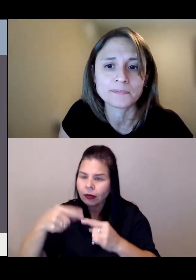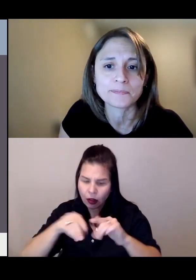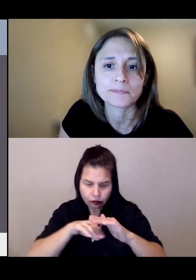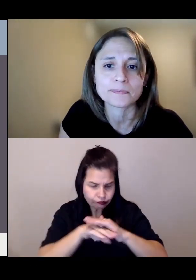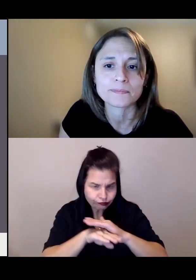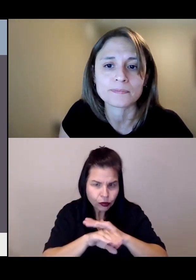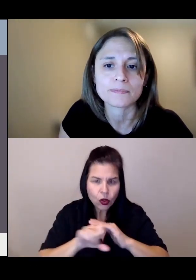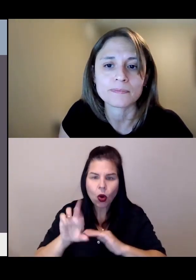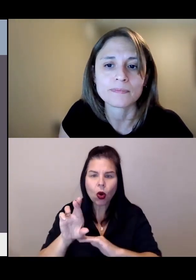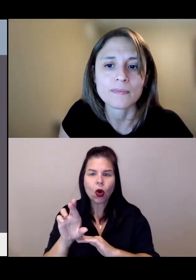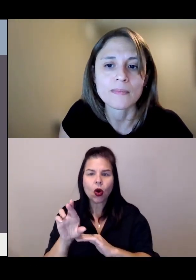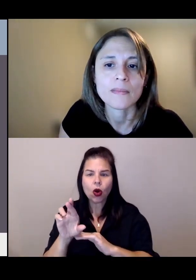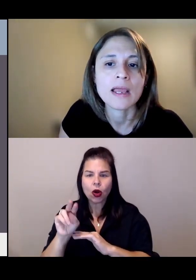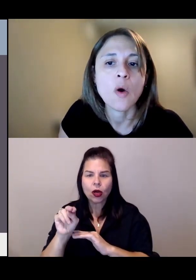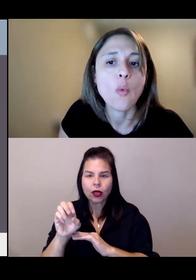neuroscience.